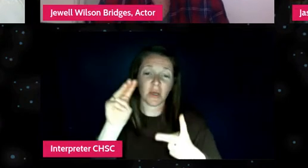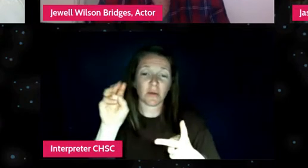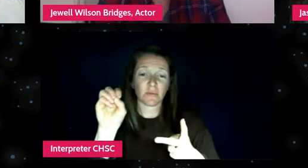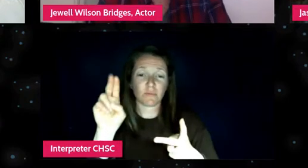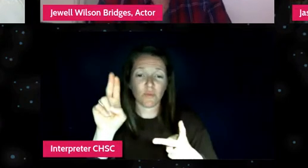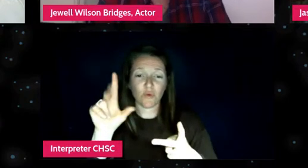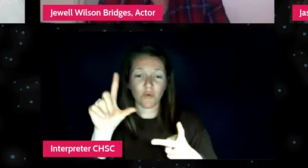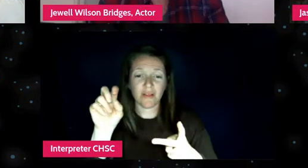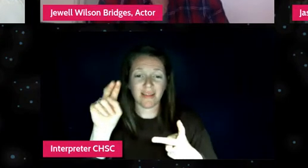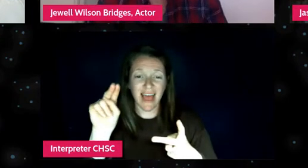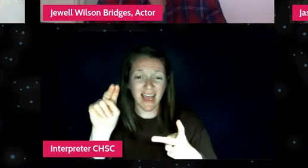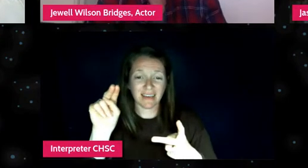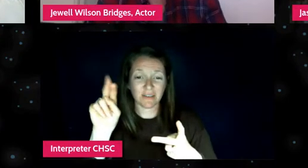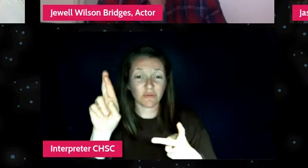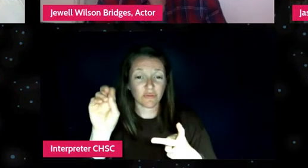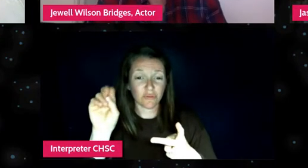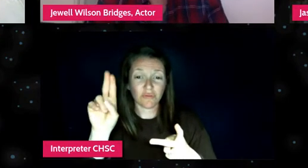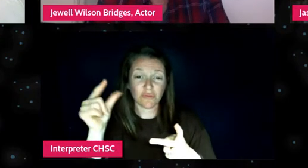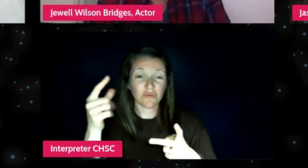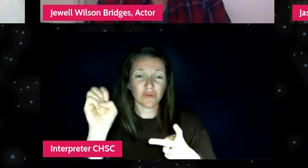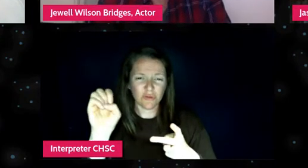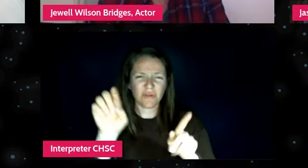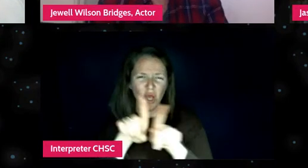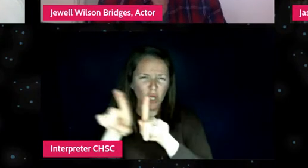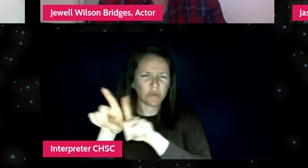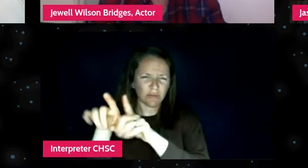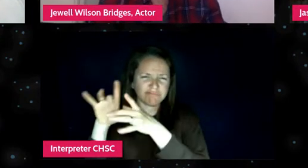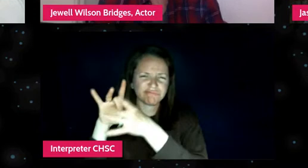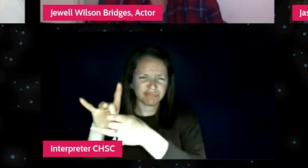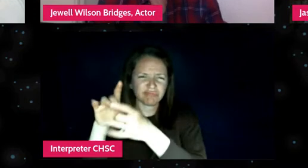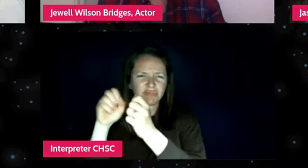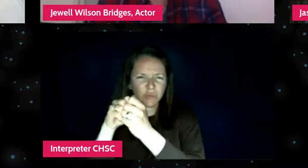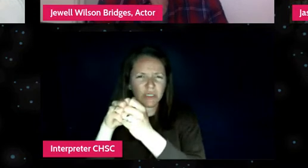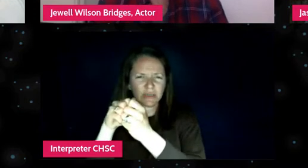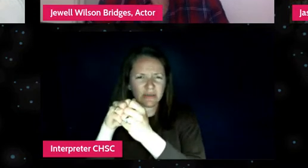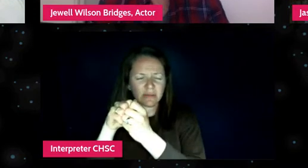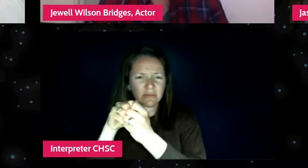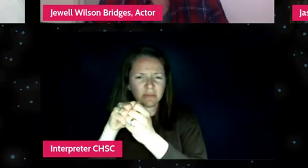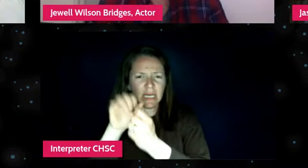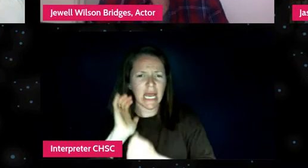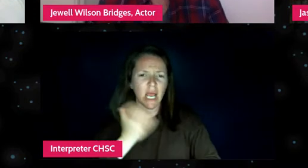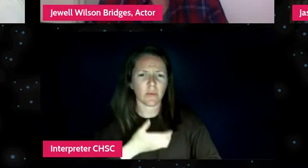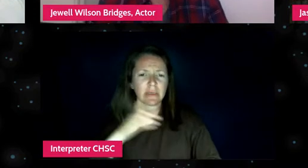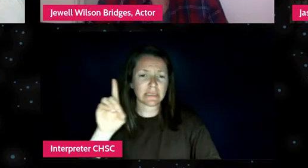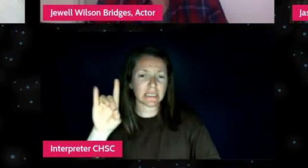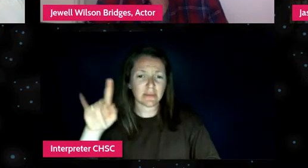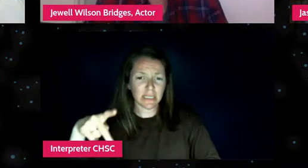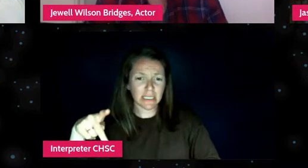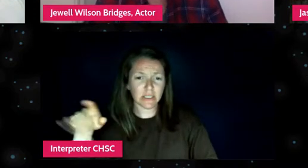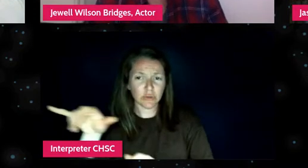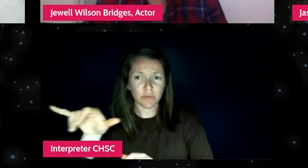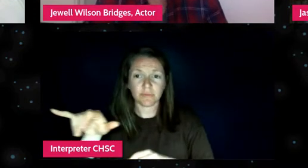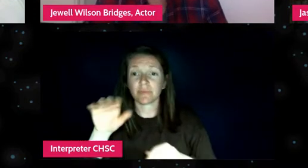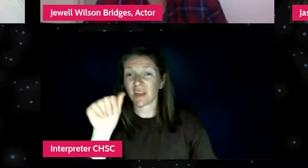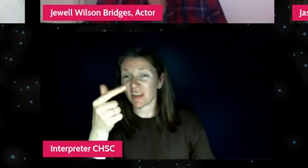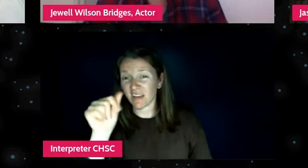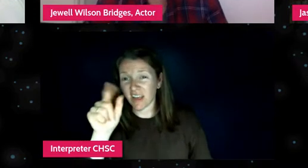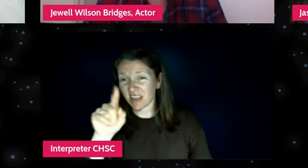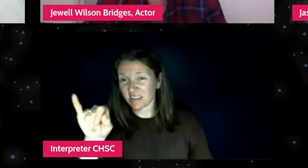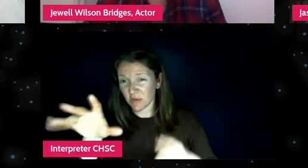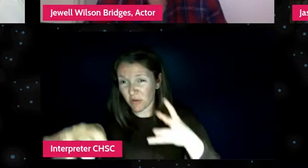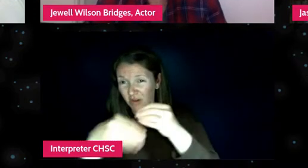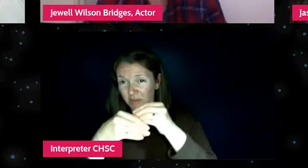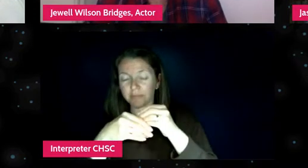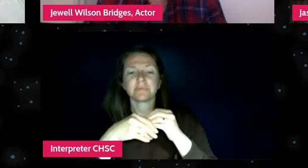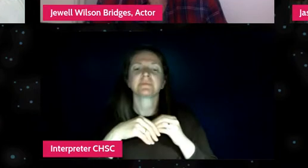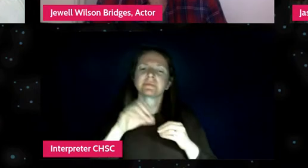reference for our DP as well. Agazi, I can let you speak to this a little bit more. Yeah, for sure. And I think that because the